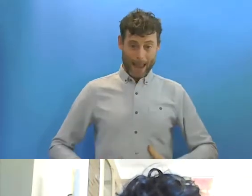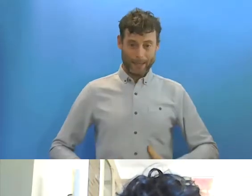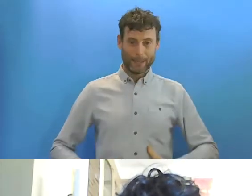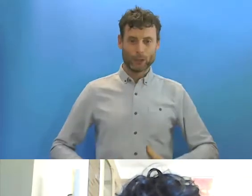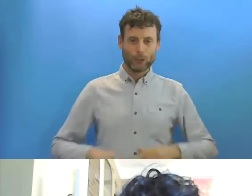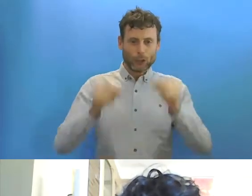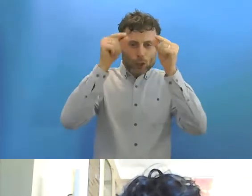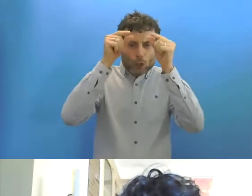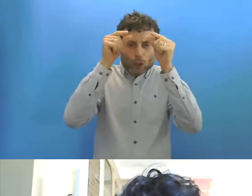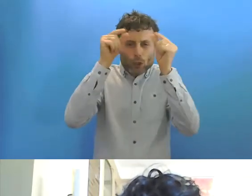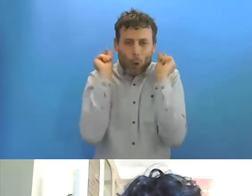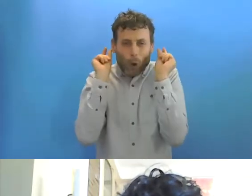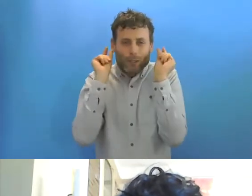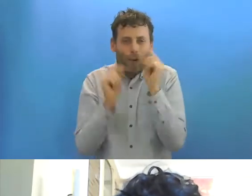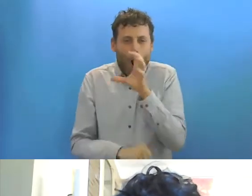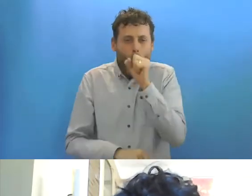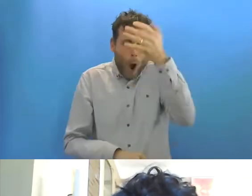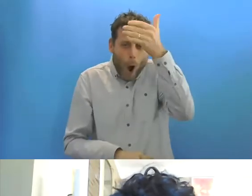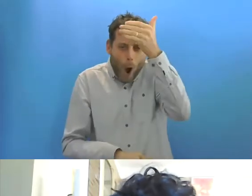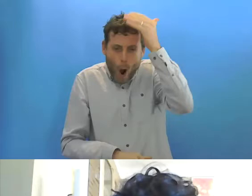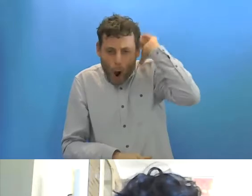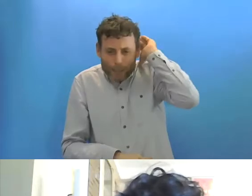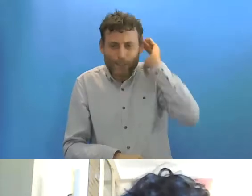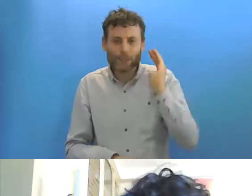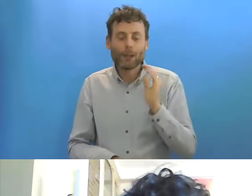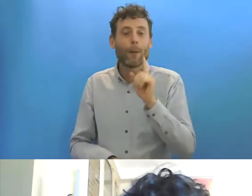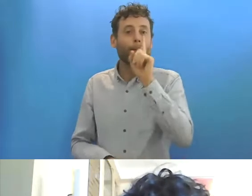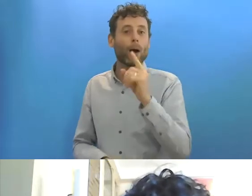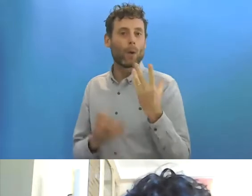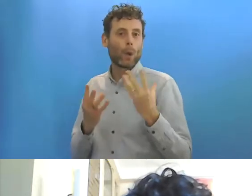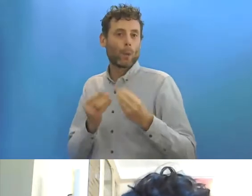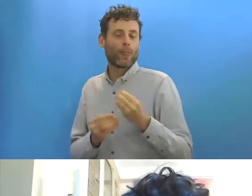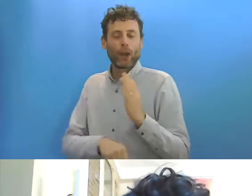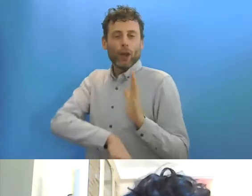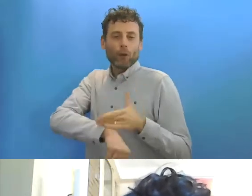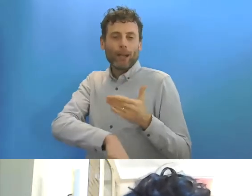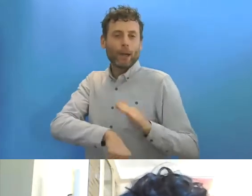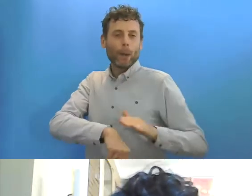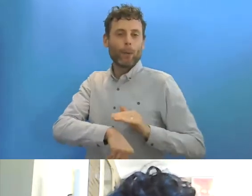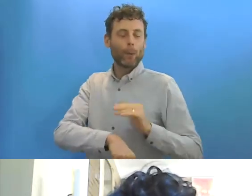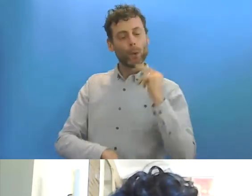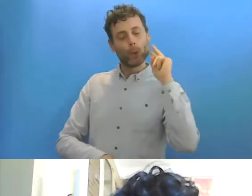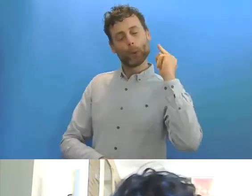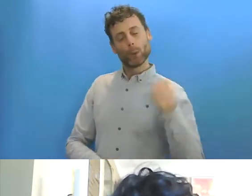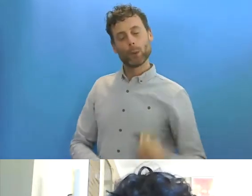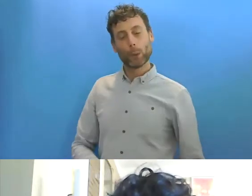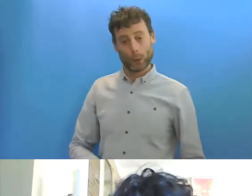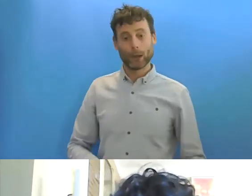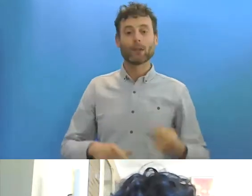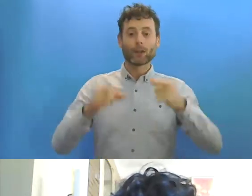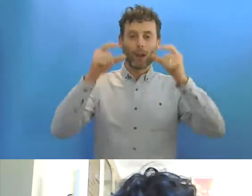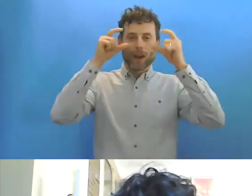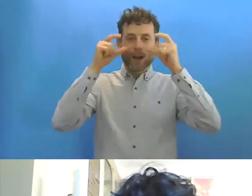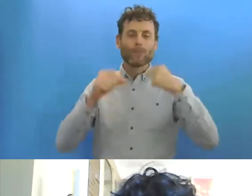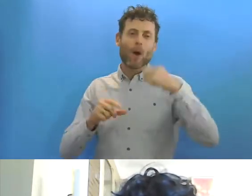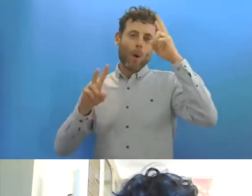head and a blue kind of waterfall of blue hair in the back. And I'm wearing glasses as well. A waterfall